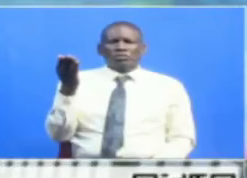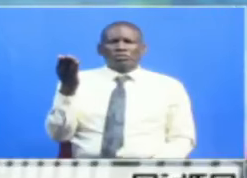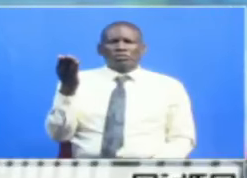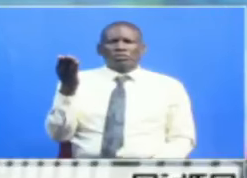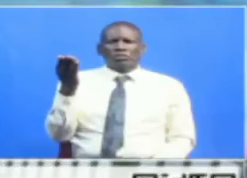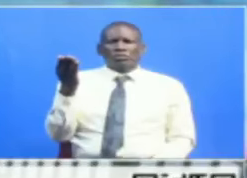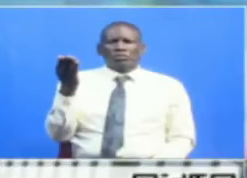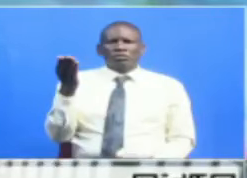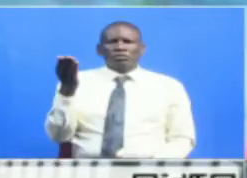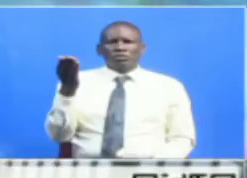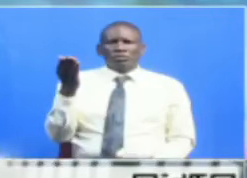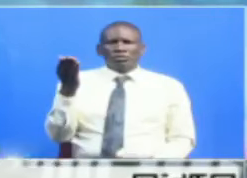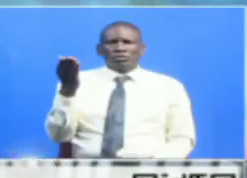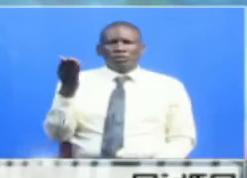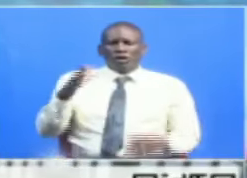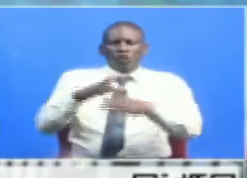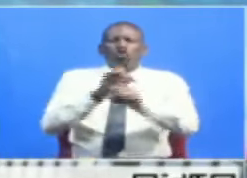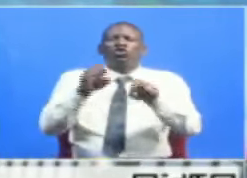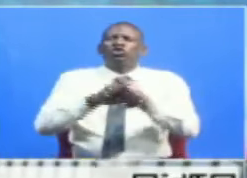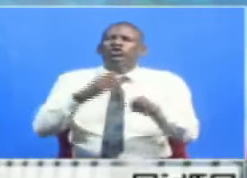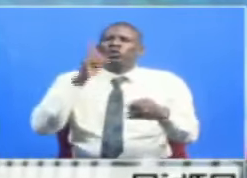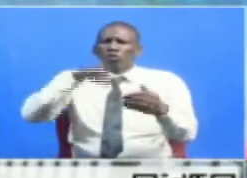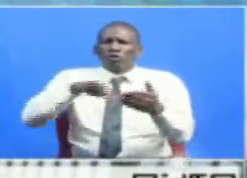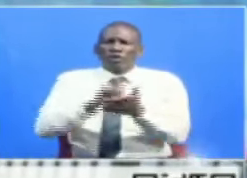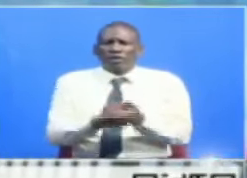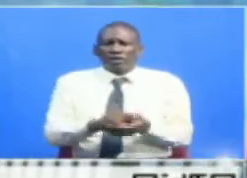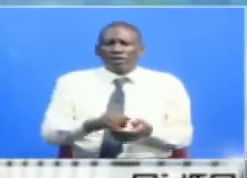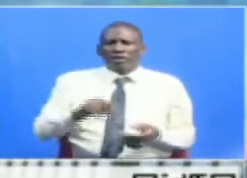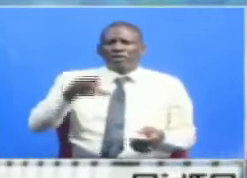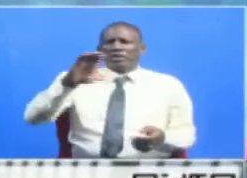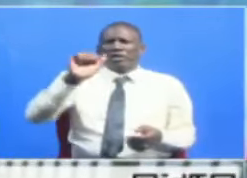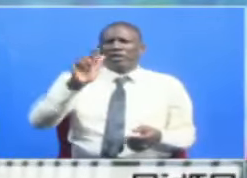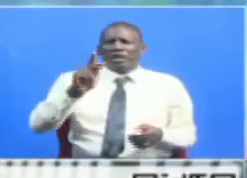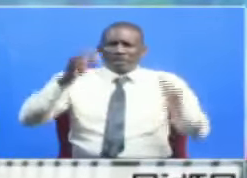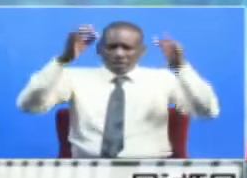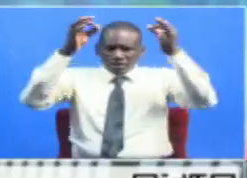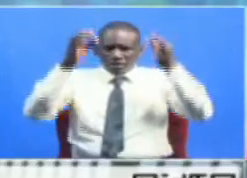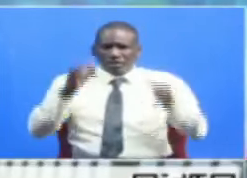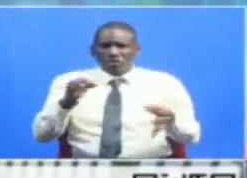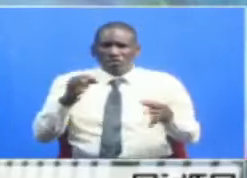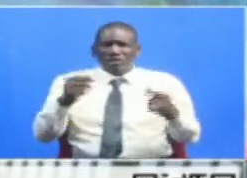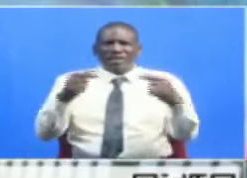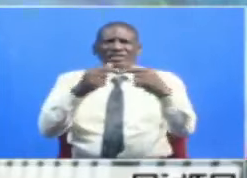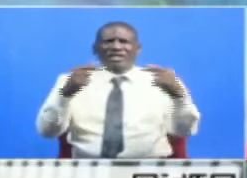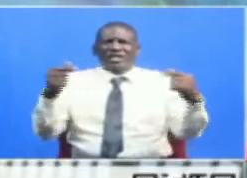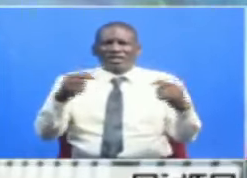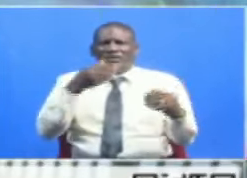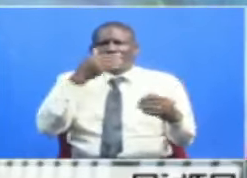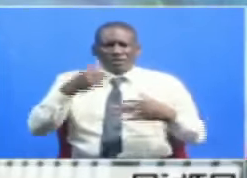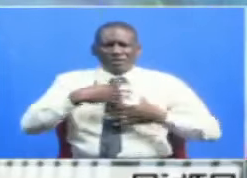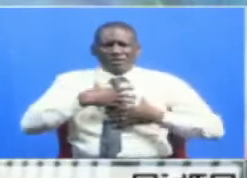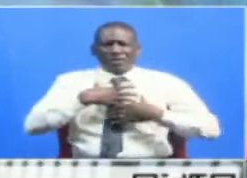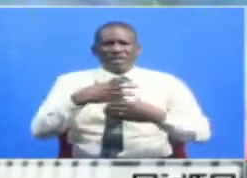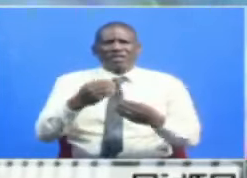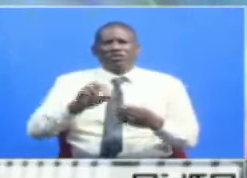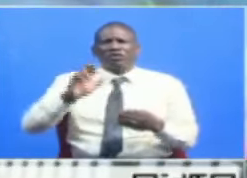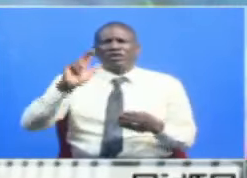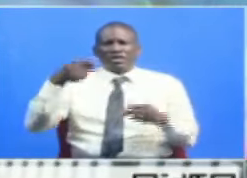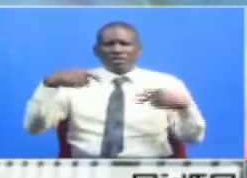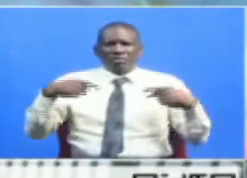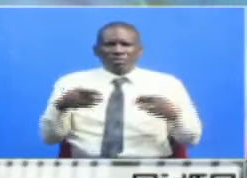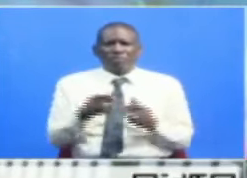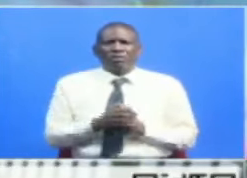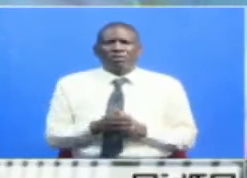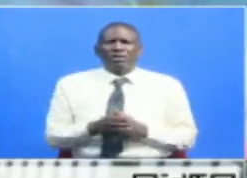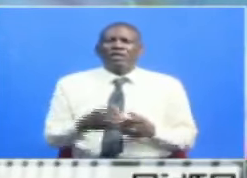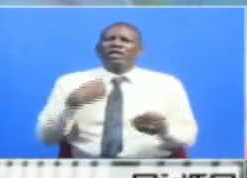The association further argues that the CAK's decision goes against the best interests of Kenyans. It